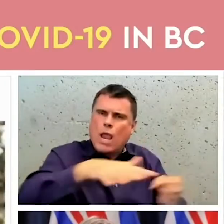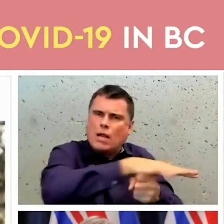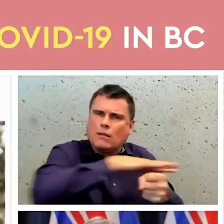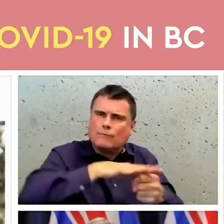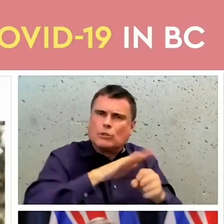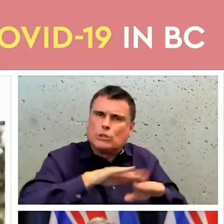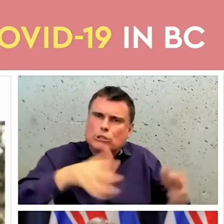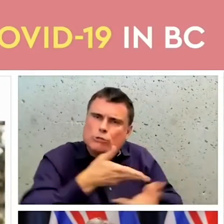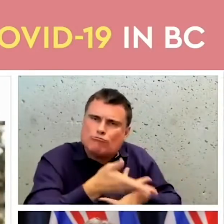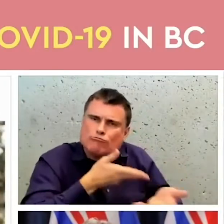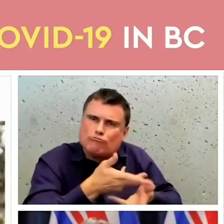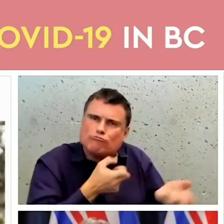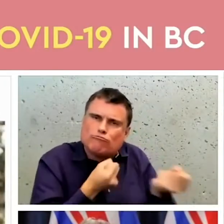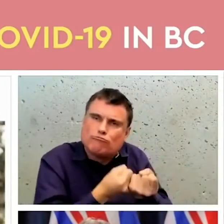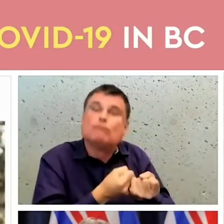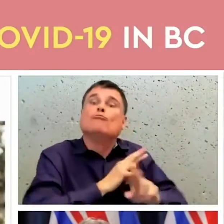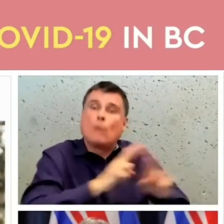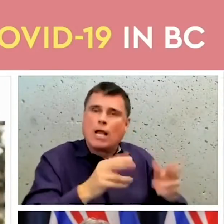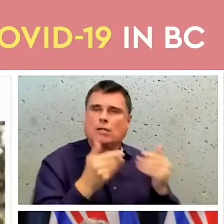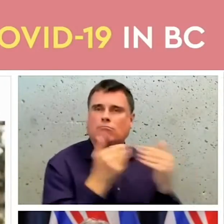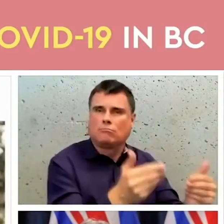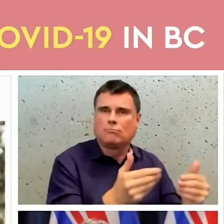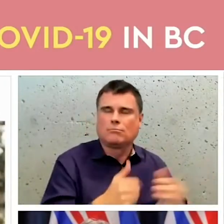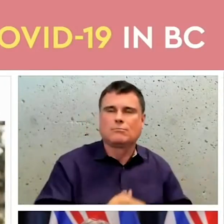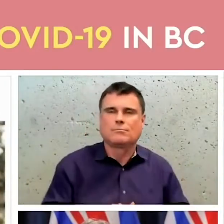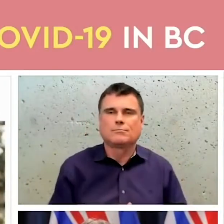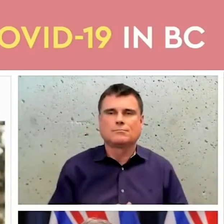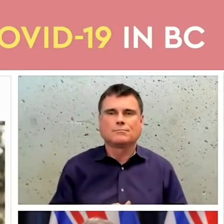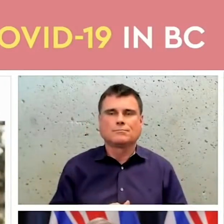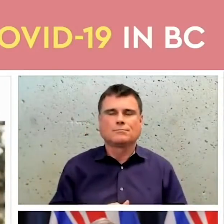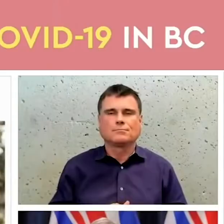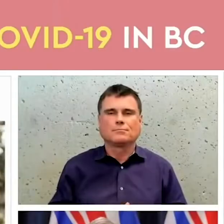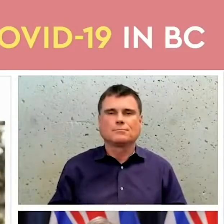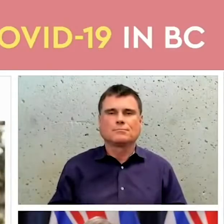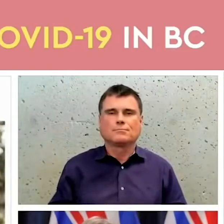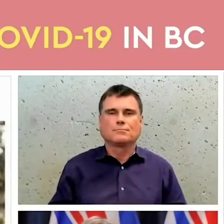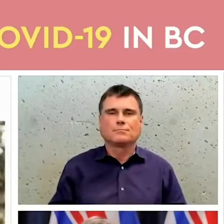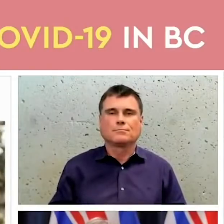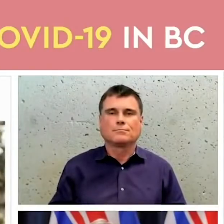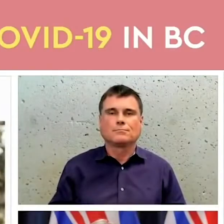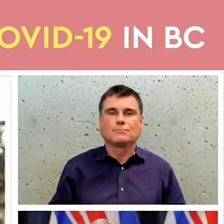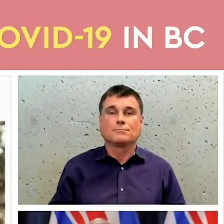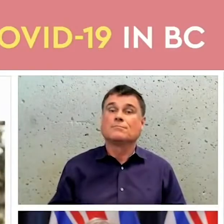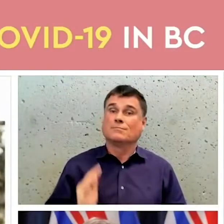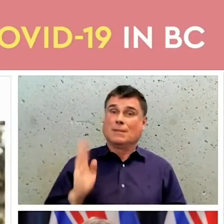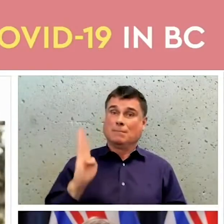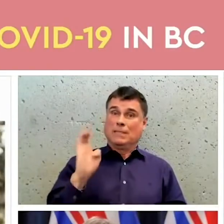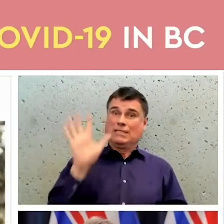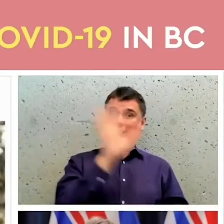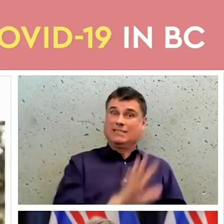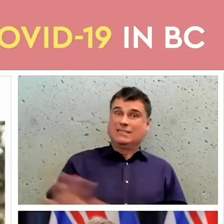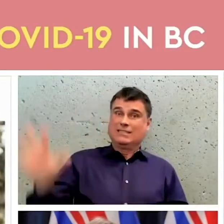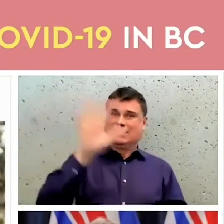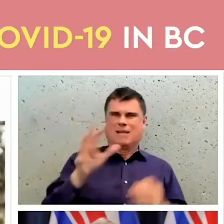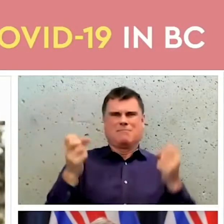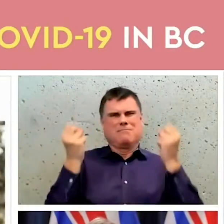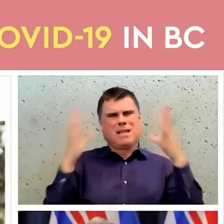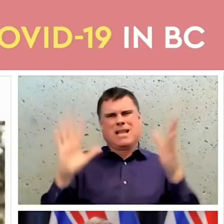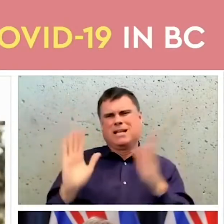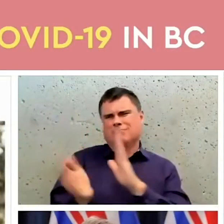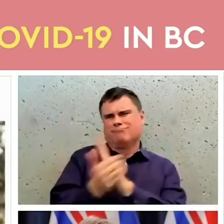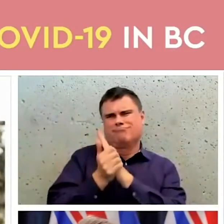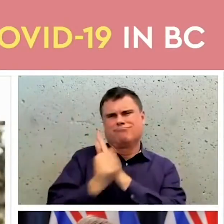work, we have a lot of really great experts in our province, in the health authorities, amongst our